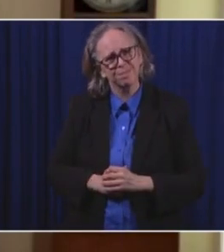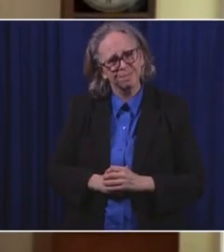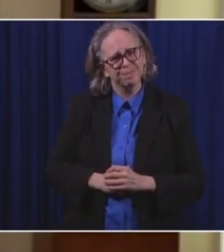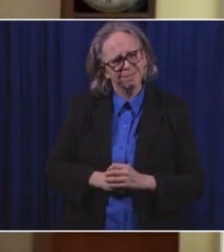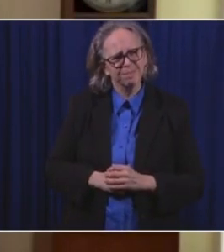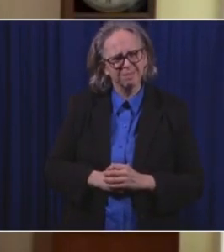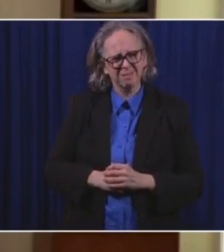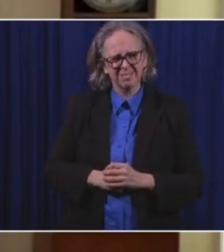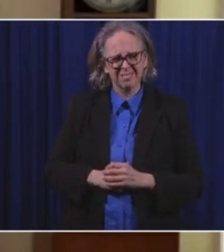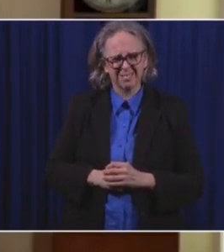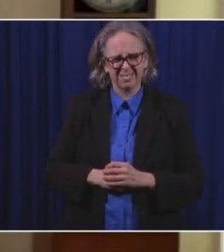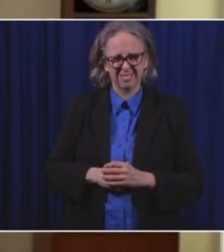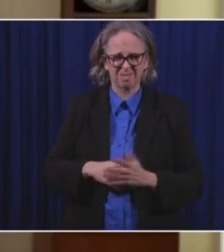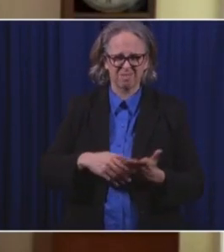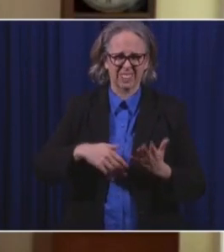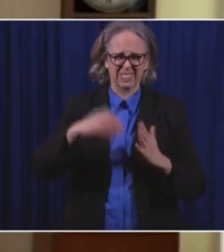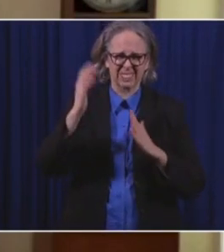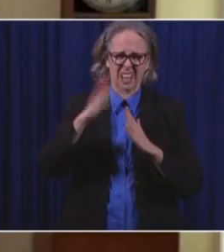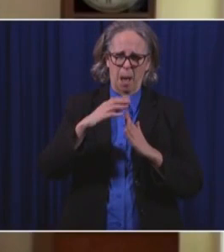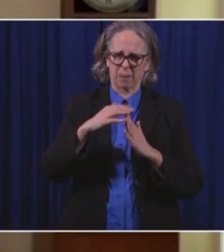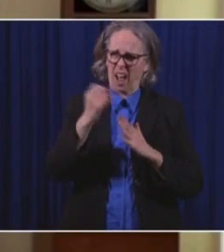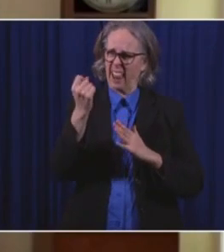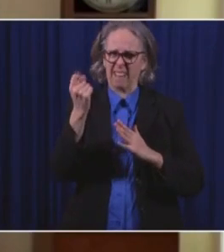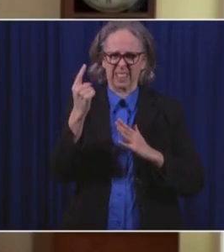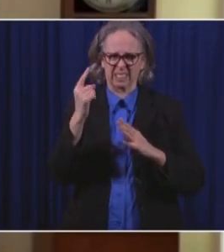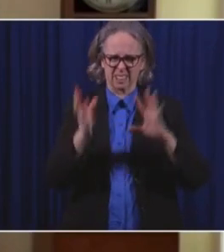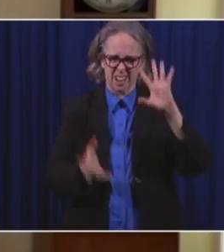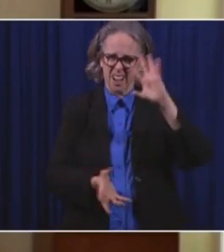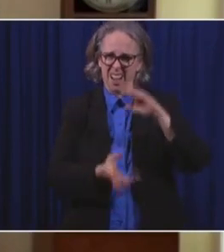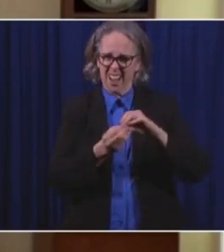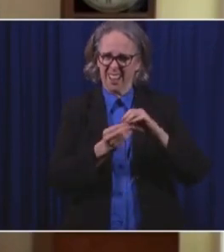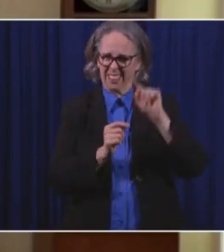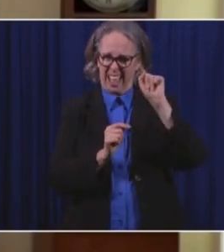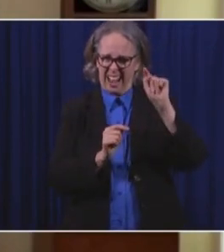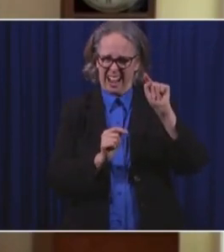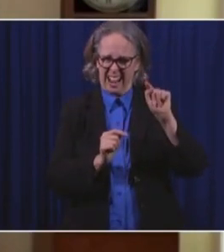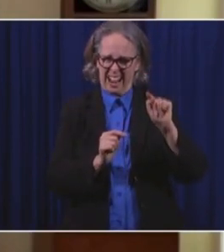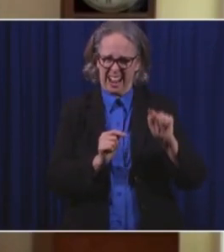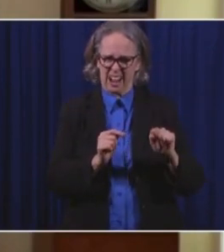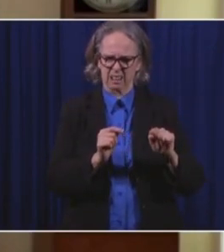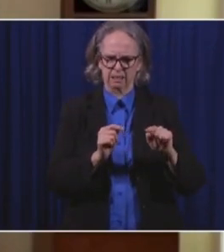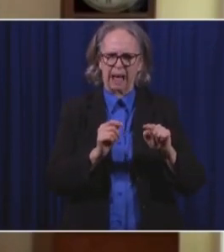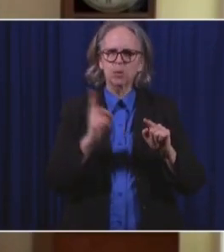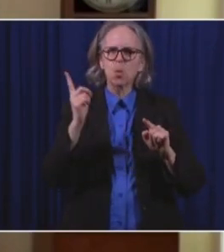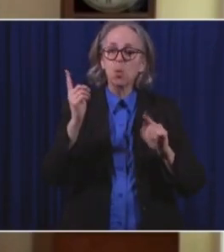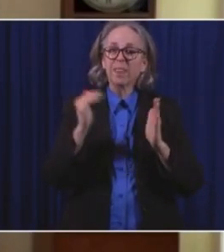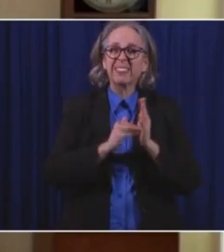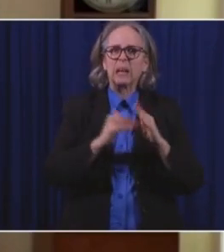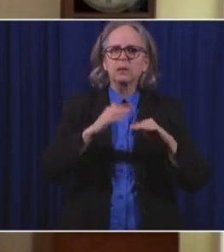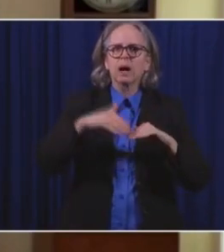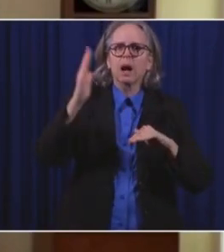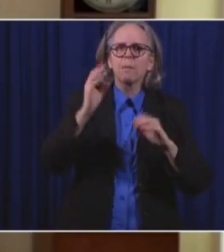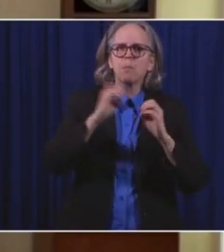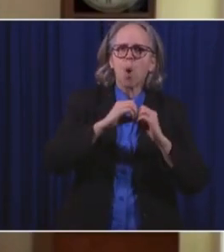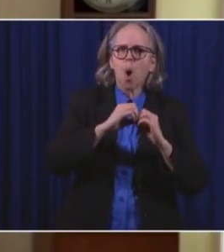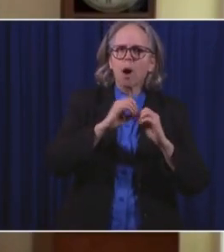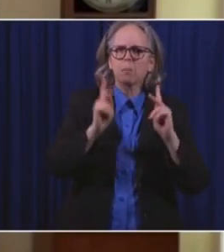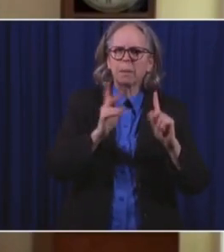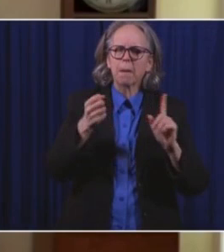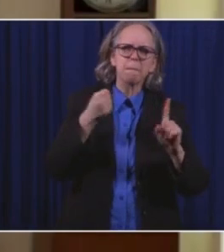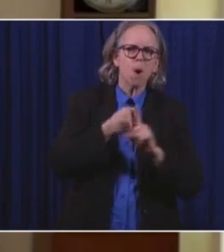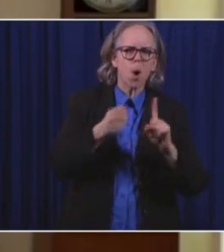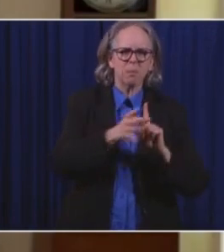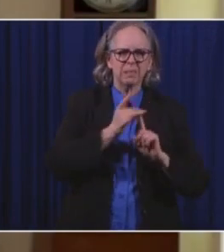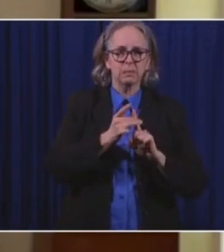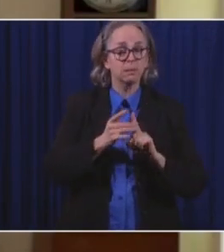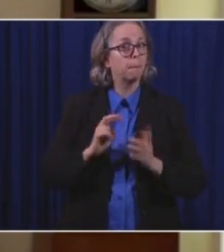the list, there are 11 counties with a case count above 1,000. That means that within the last